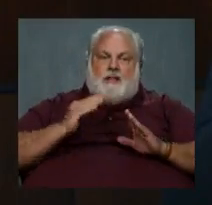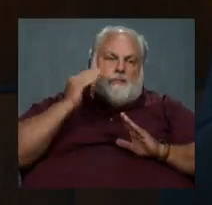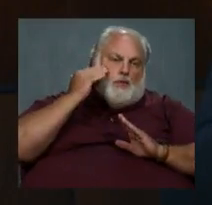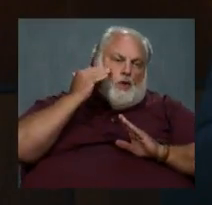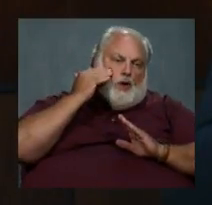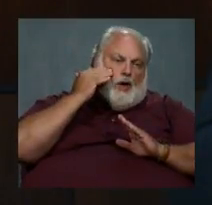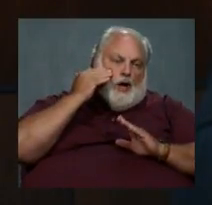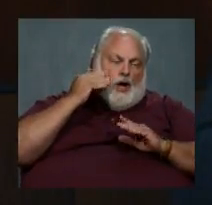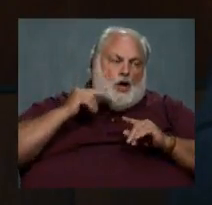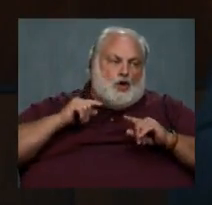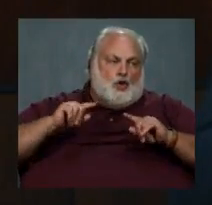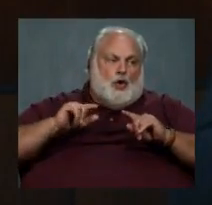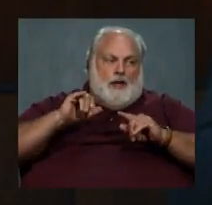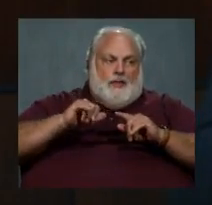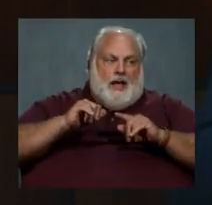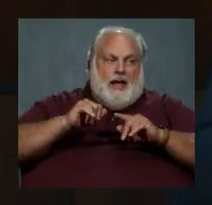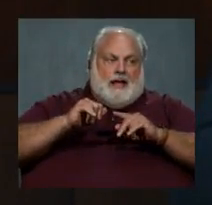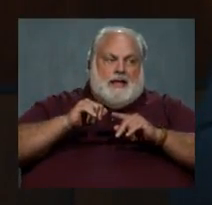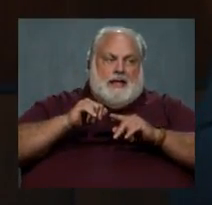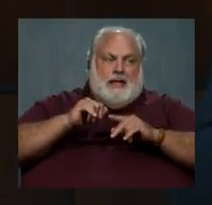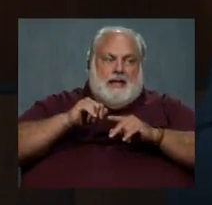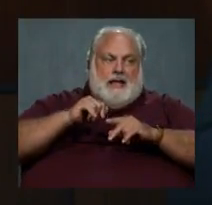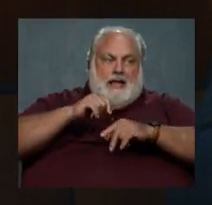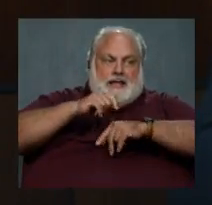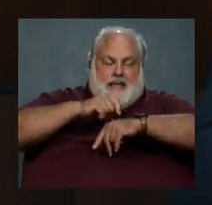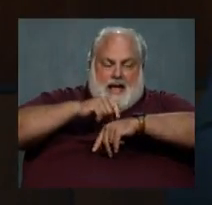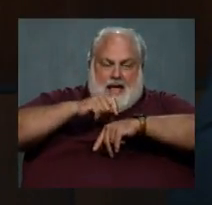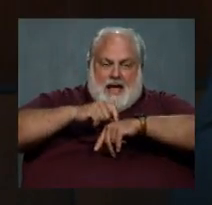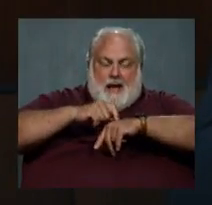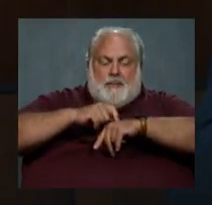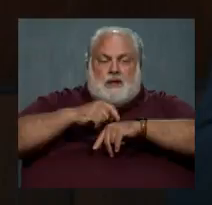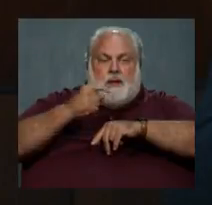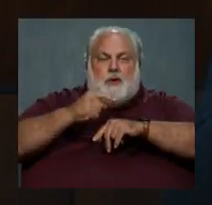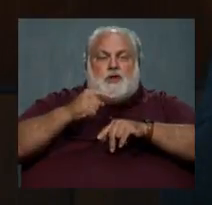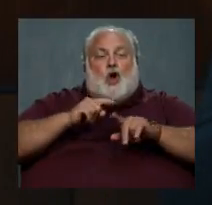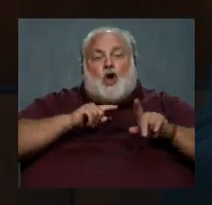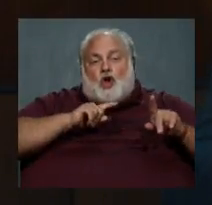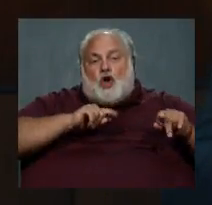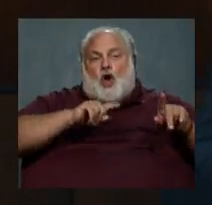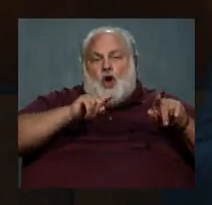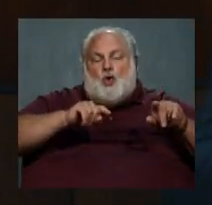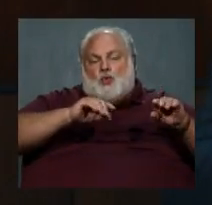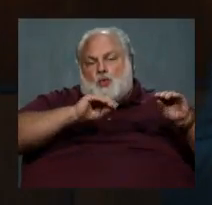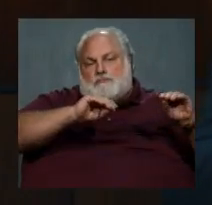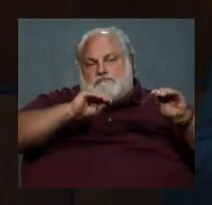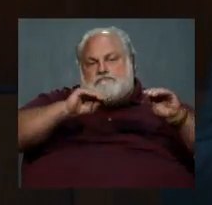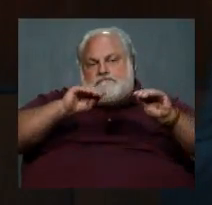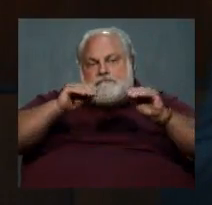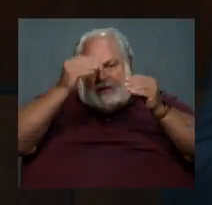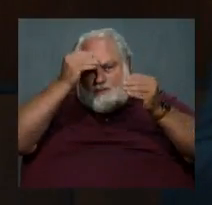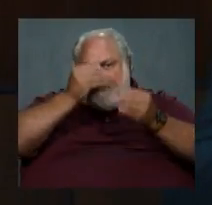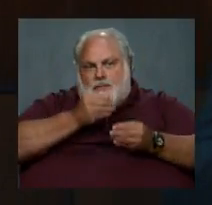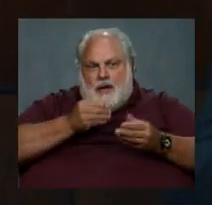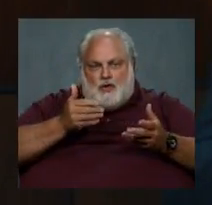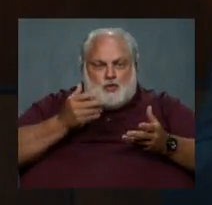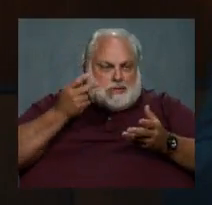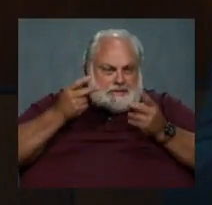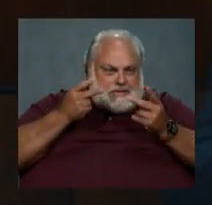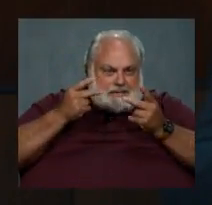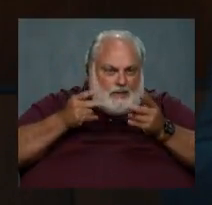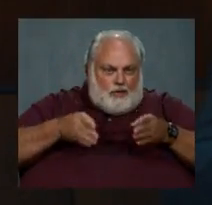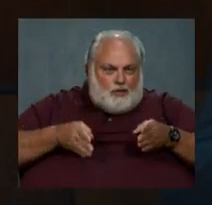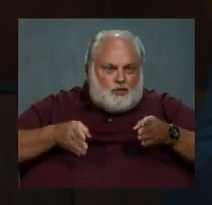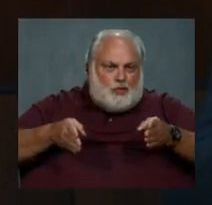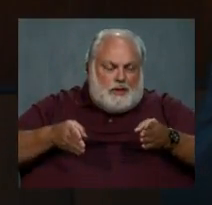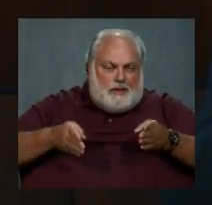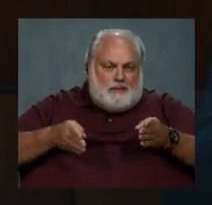the interim times, if there's somebody that could go out there and really try to provide some information to the people that you see on the street that